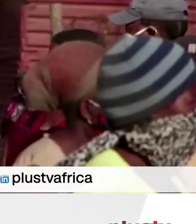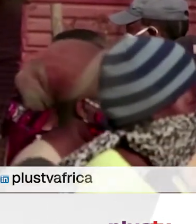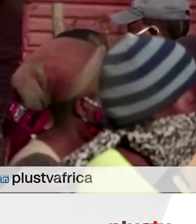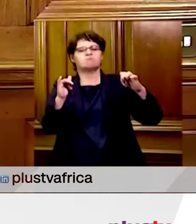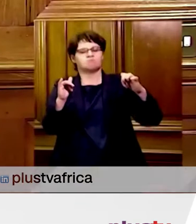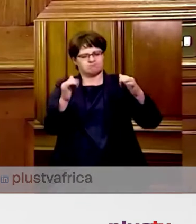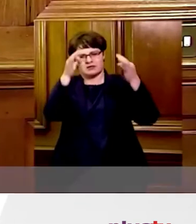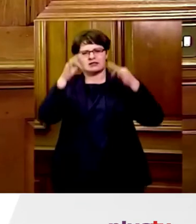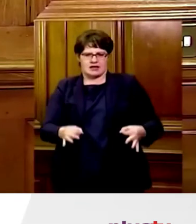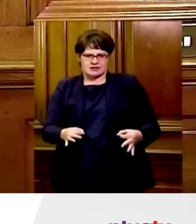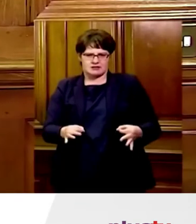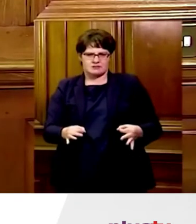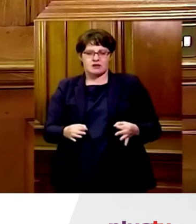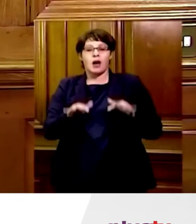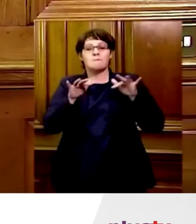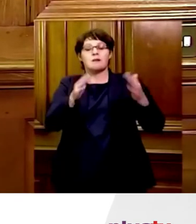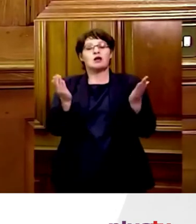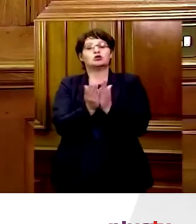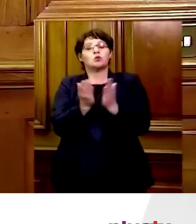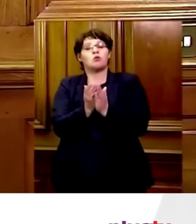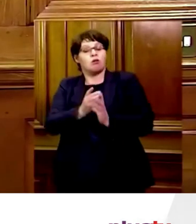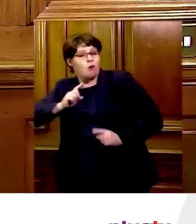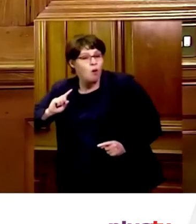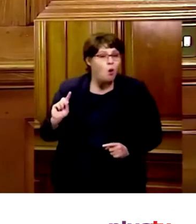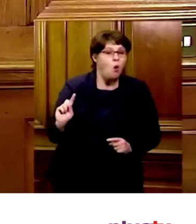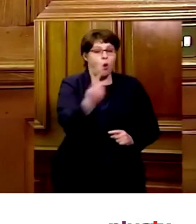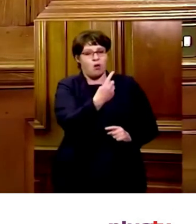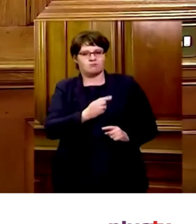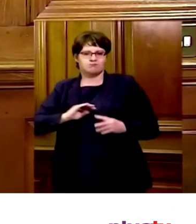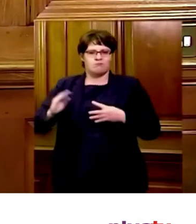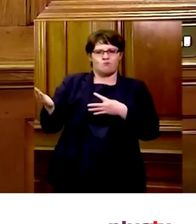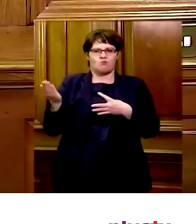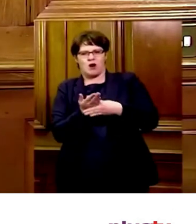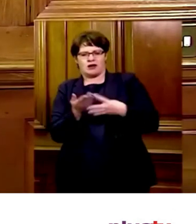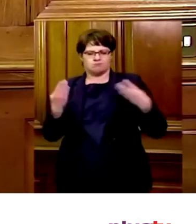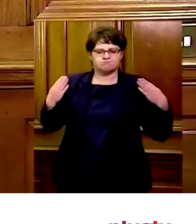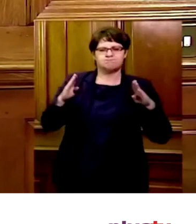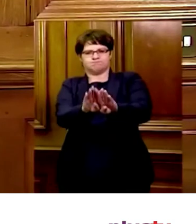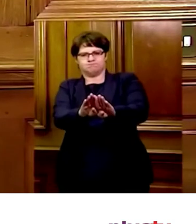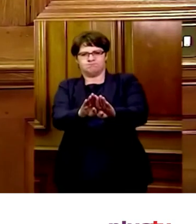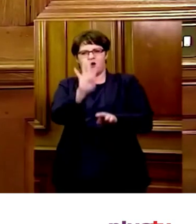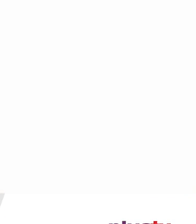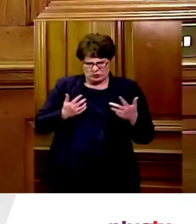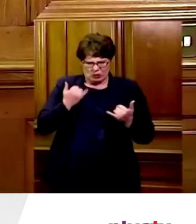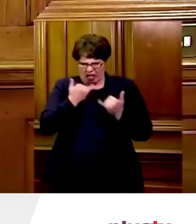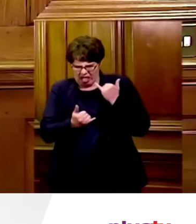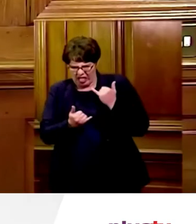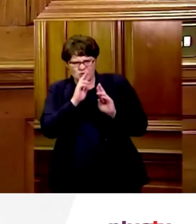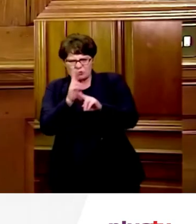for certain grades in June. Cabinet has decided that all public schools should take a break for the